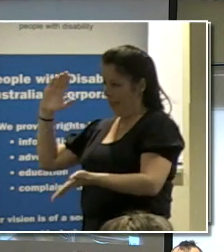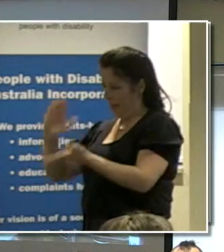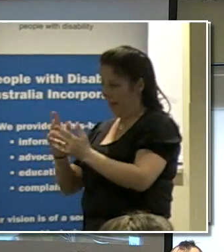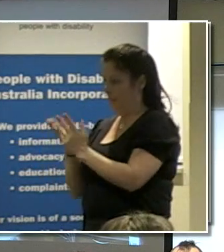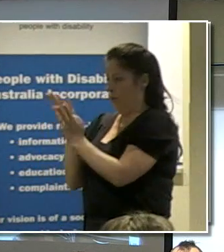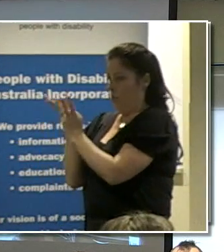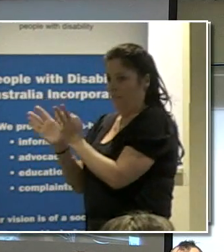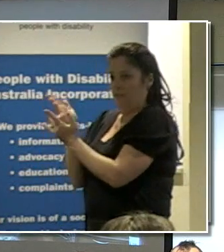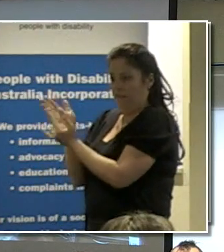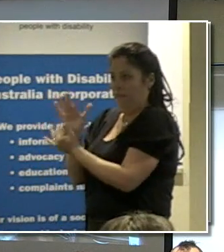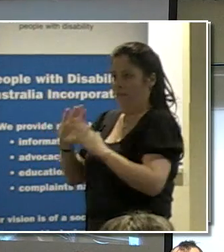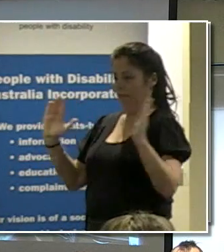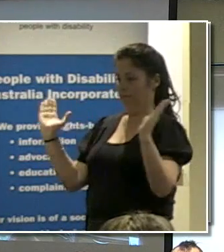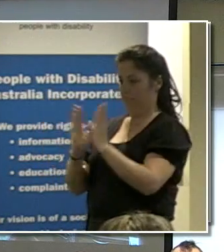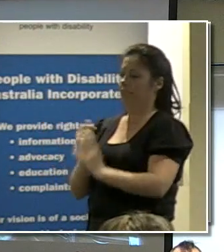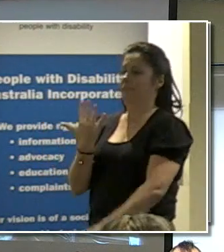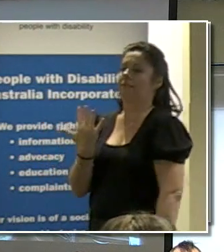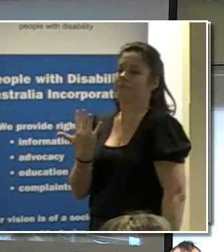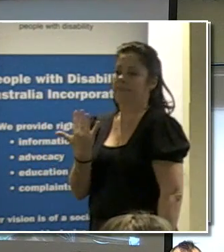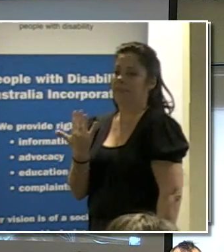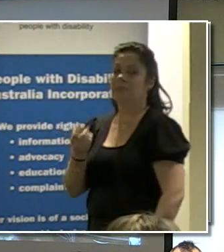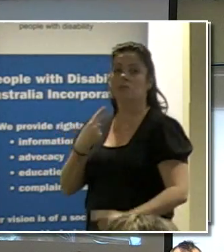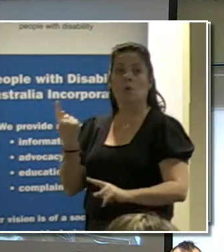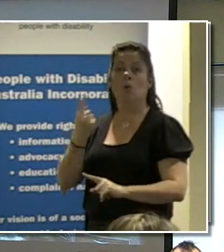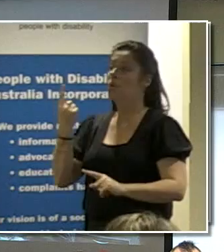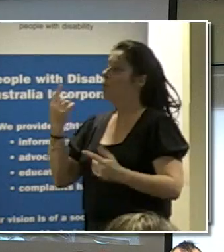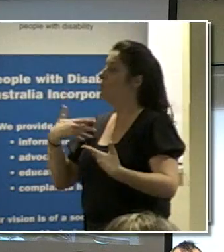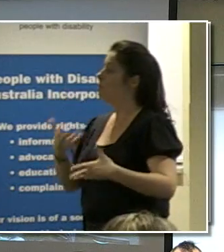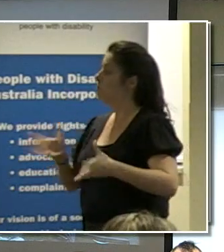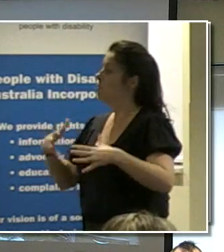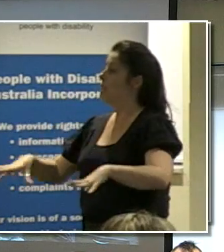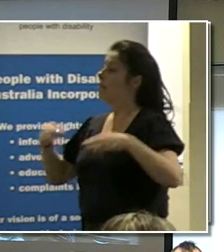Okay, so I'll just want to put that to the vote about do we accept the report.